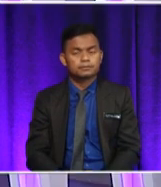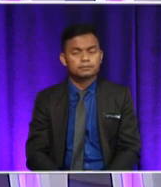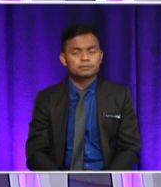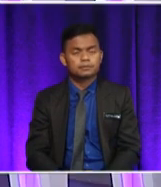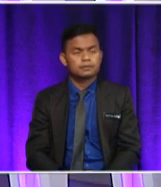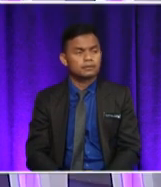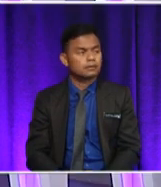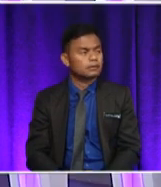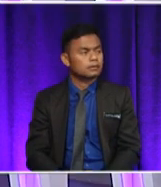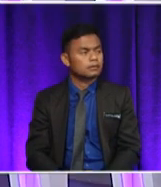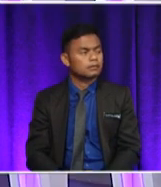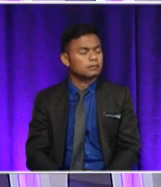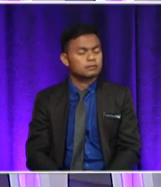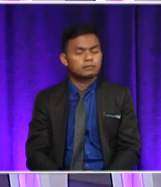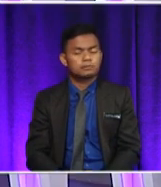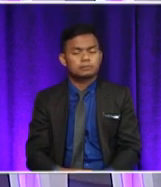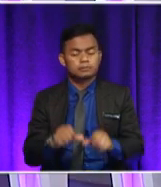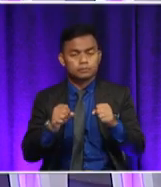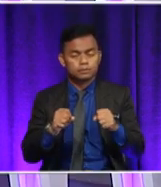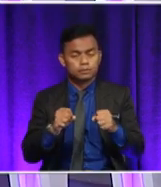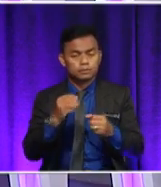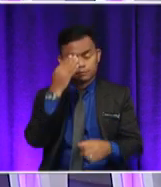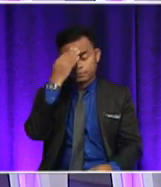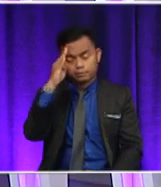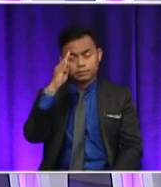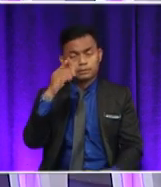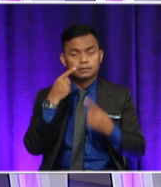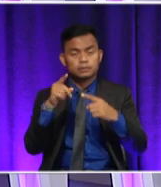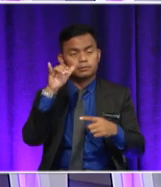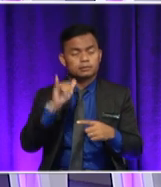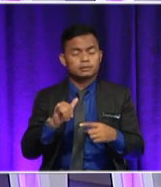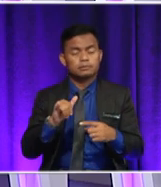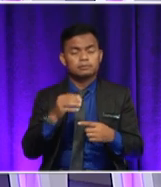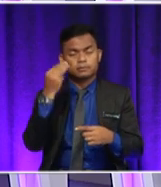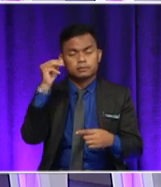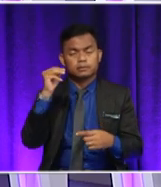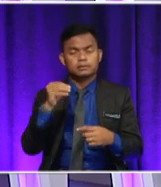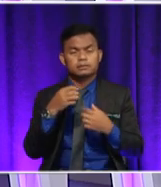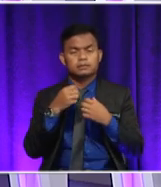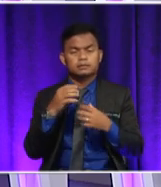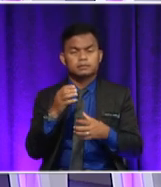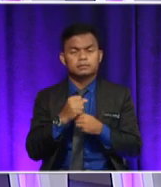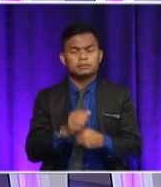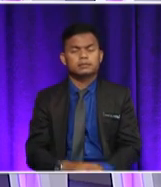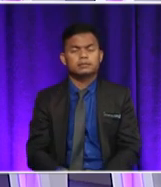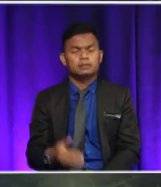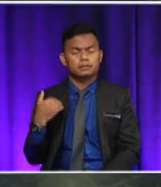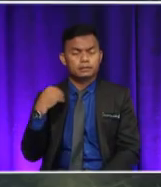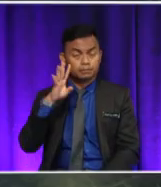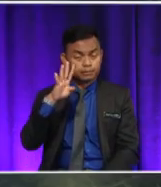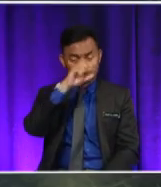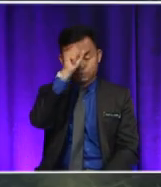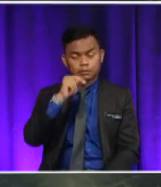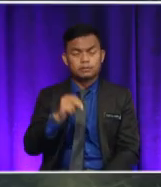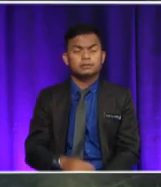online. And teacher Liana, can we give them marks for all the correct answers that they have given? Yeah, I think because there's 4 questions, so